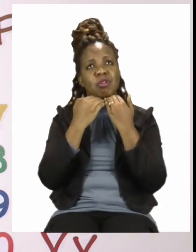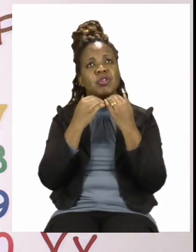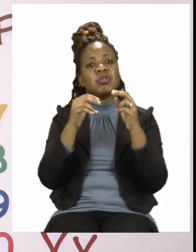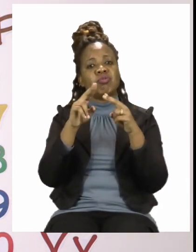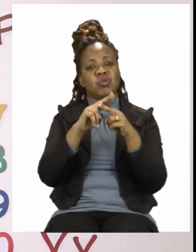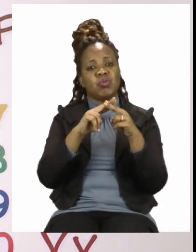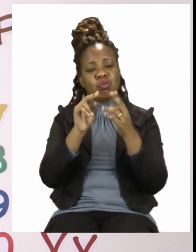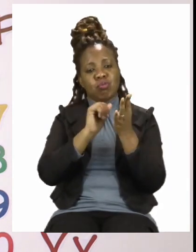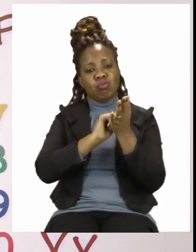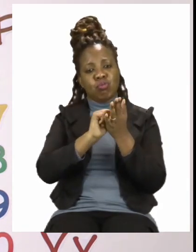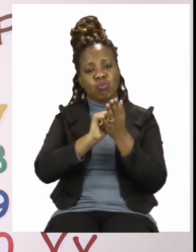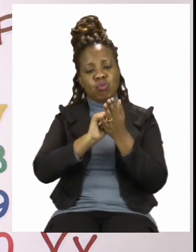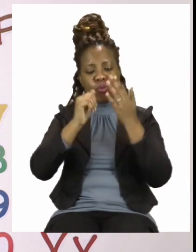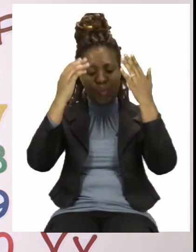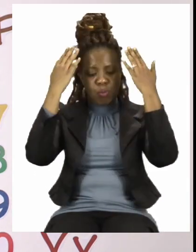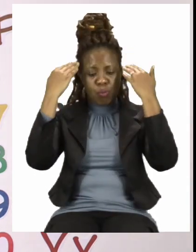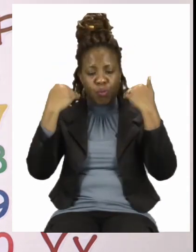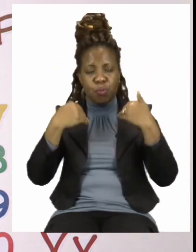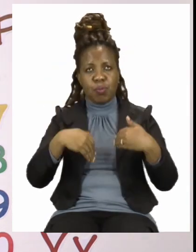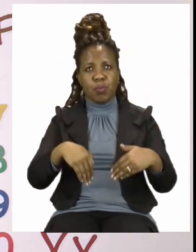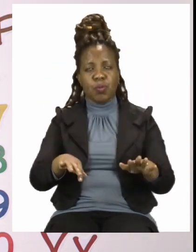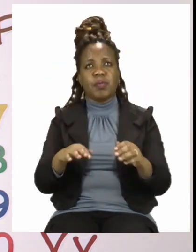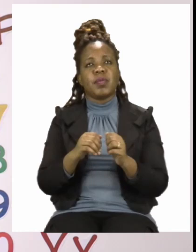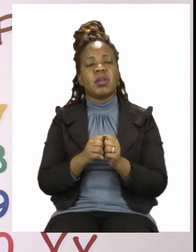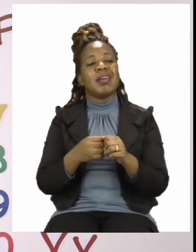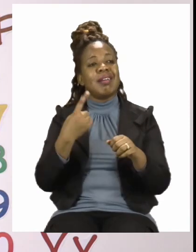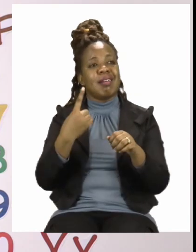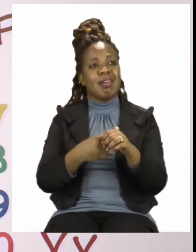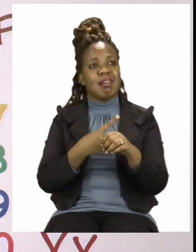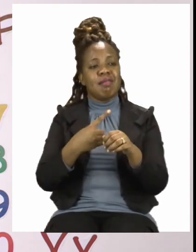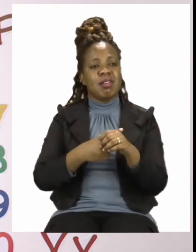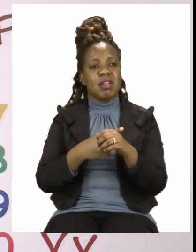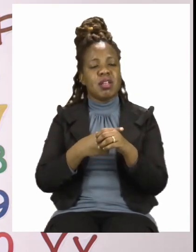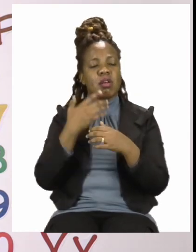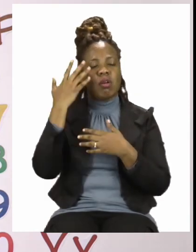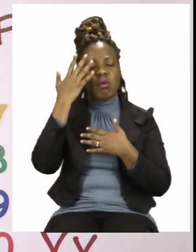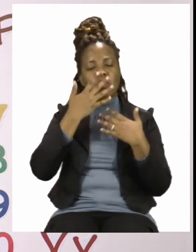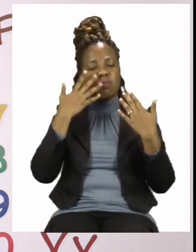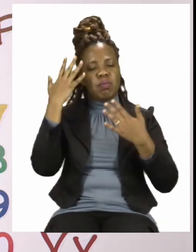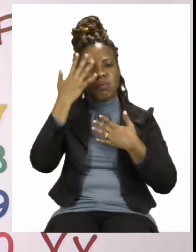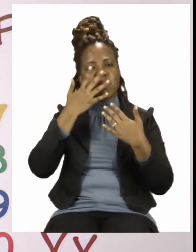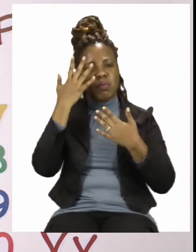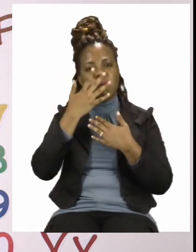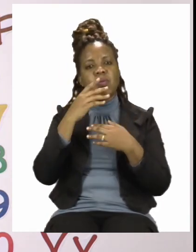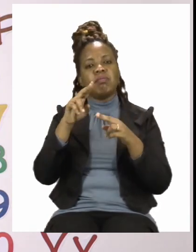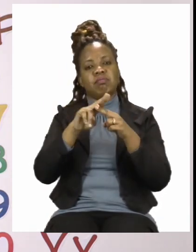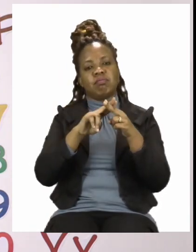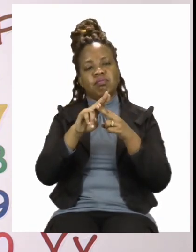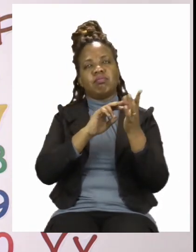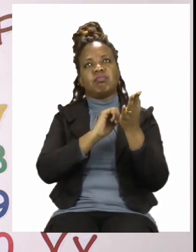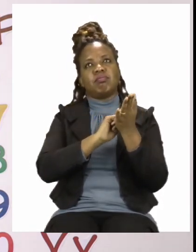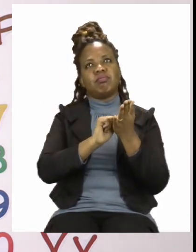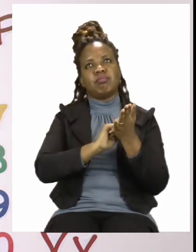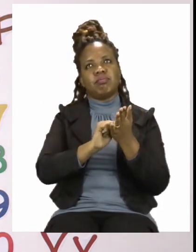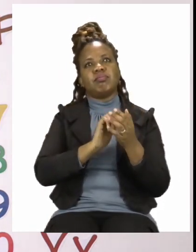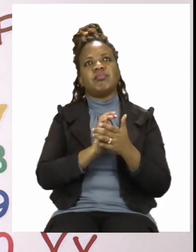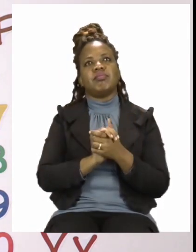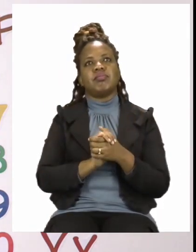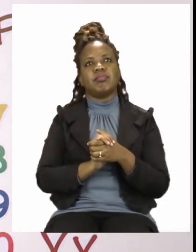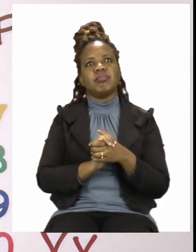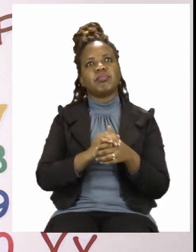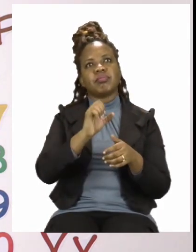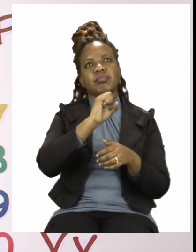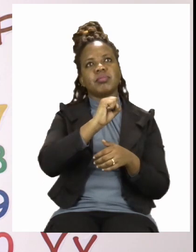well. And every time we take a bath or a shower, we use soap. So that is